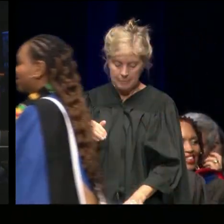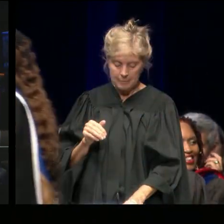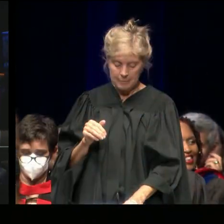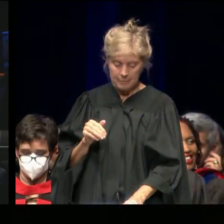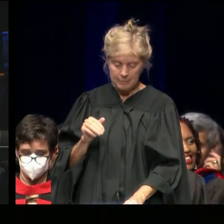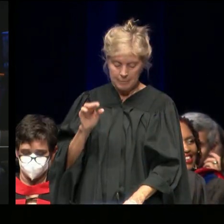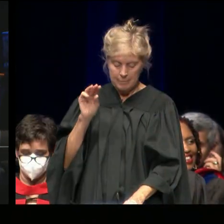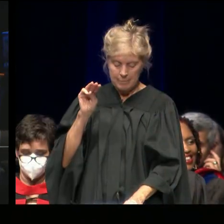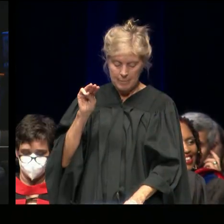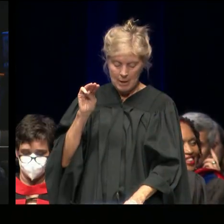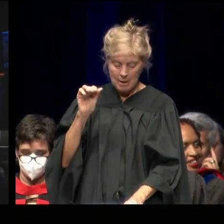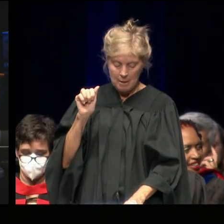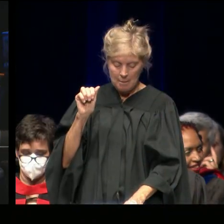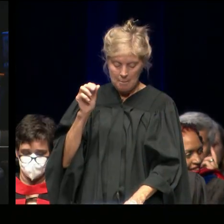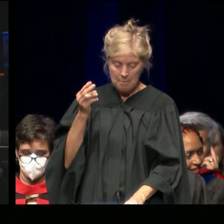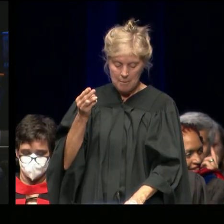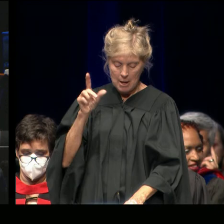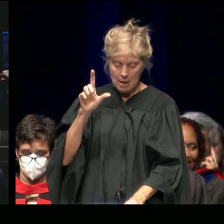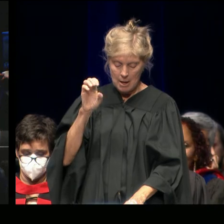Mahalet Gatenet.